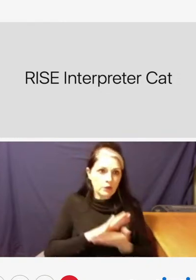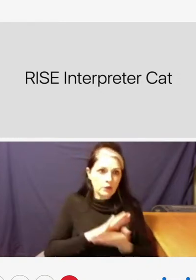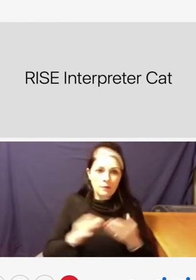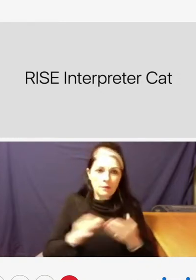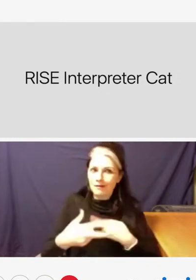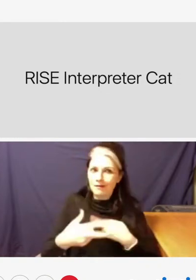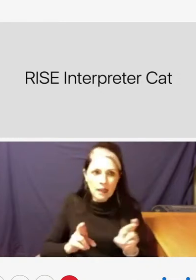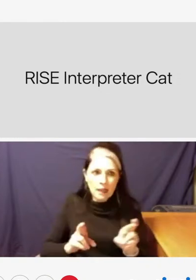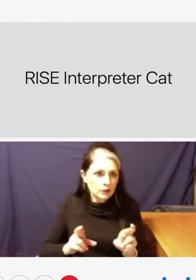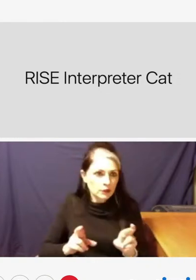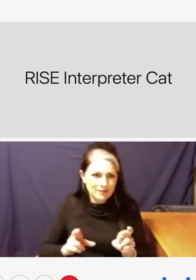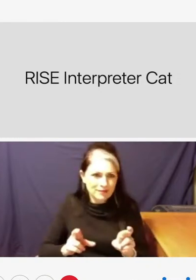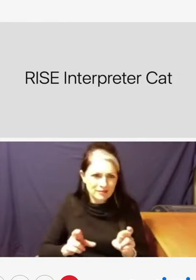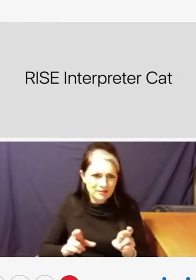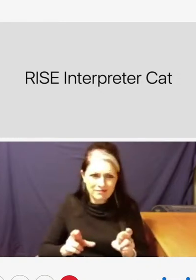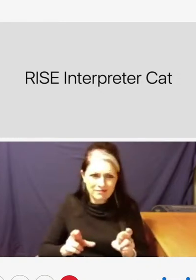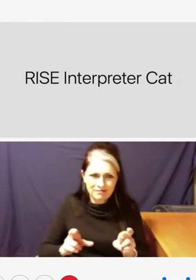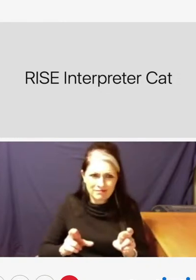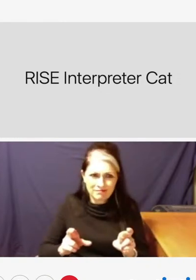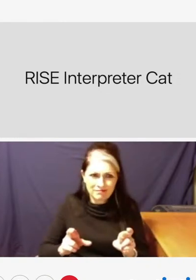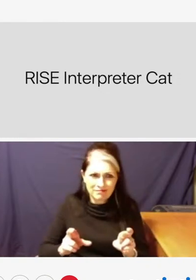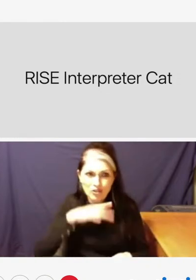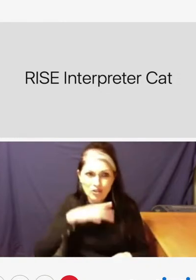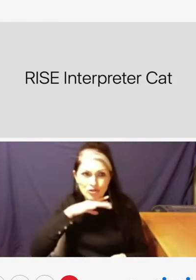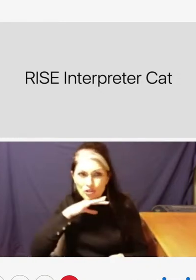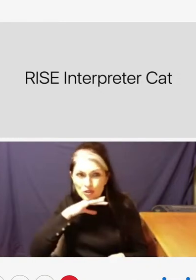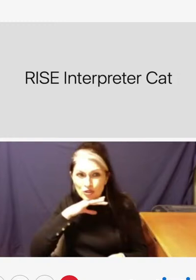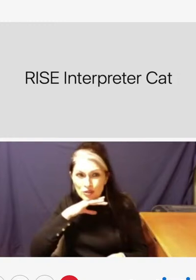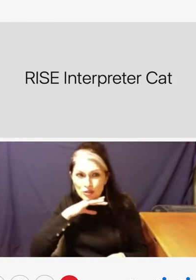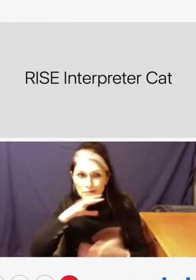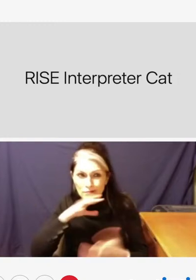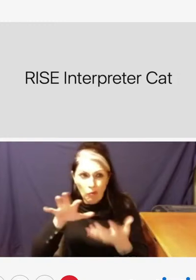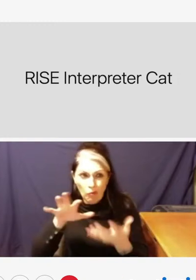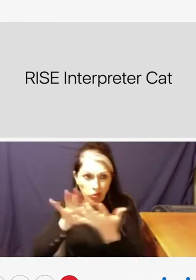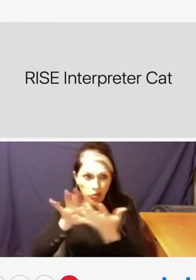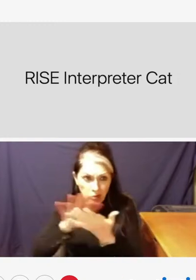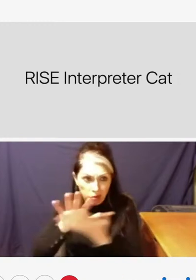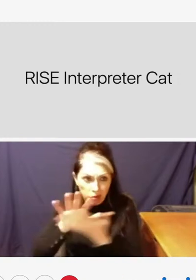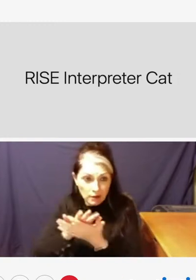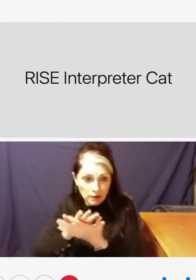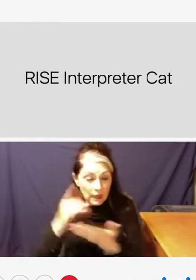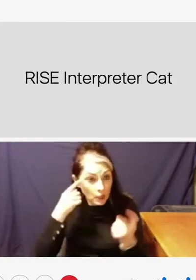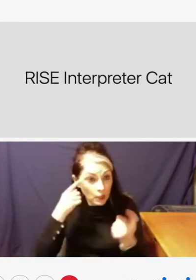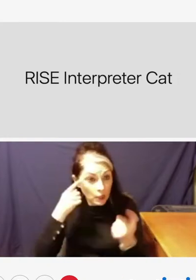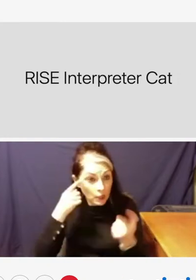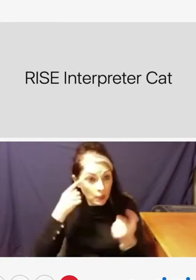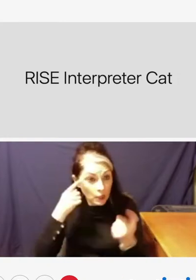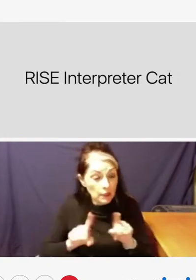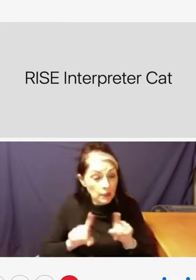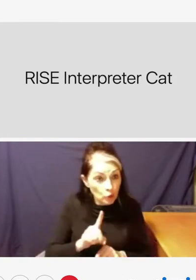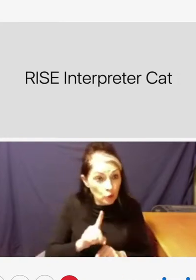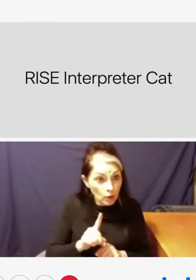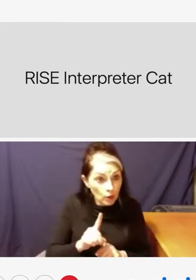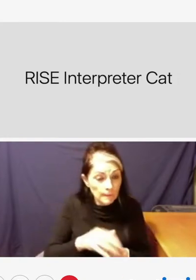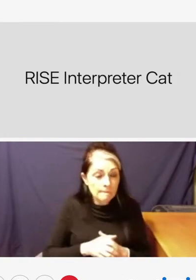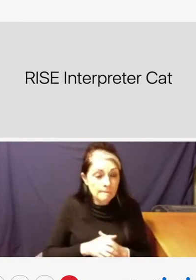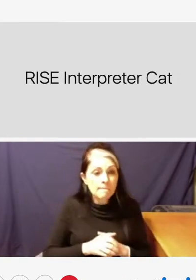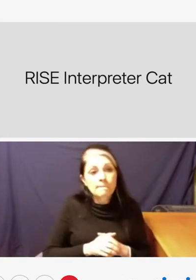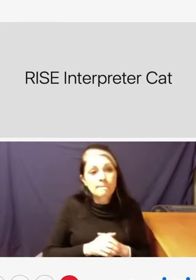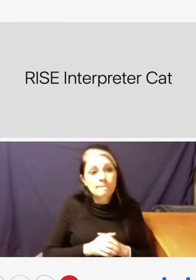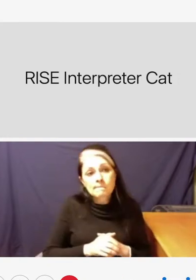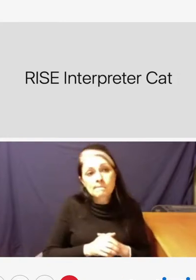gnarly but it you know I age with that but I just want to make sure that um that you know our parents